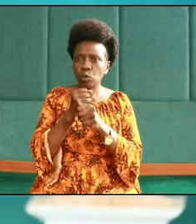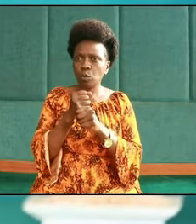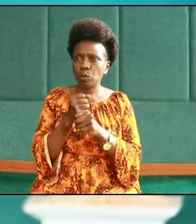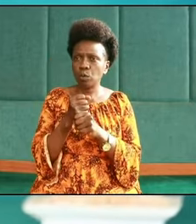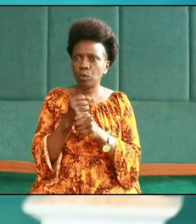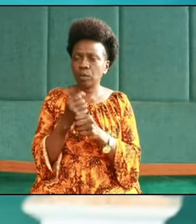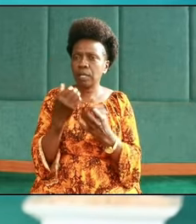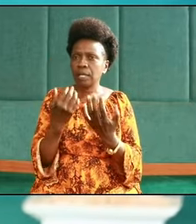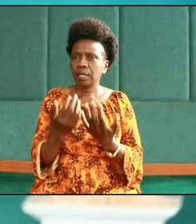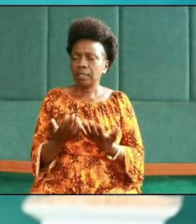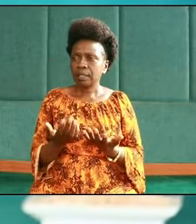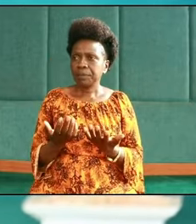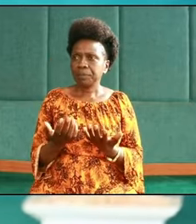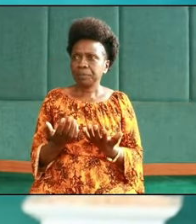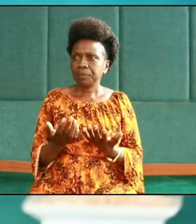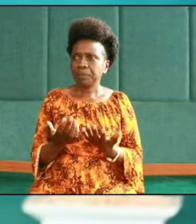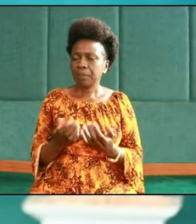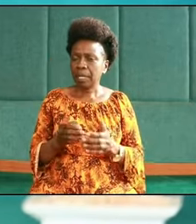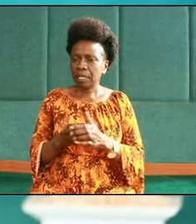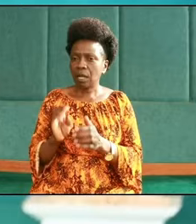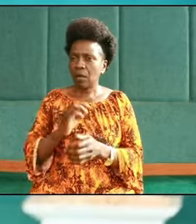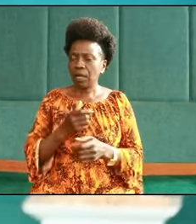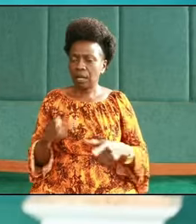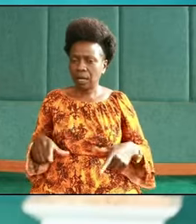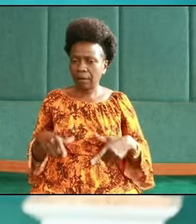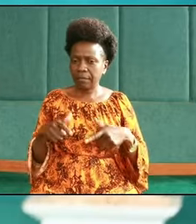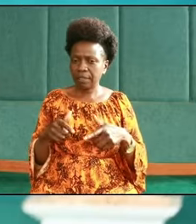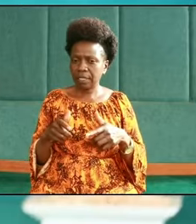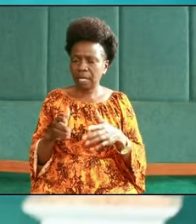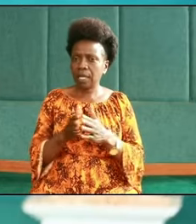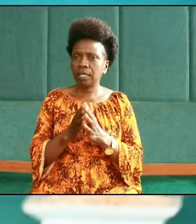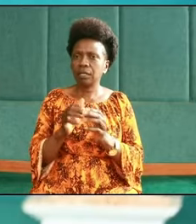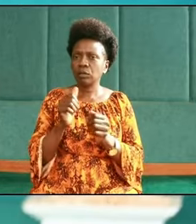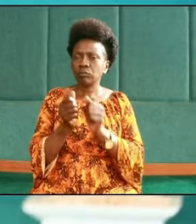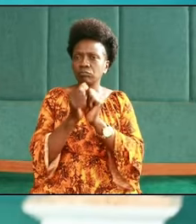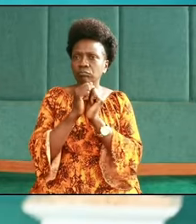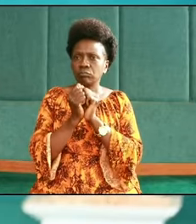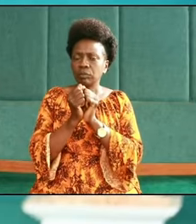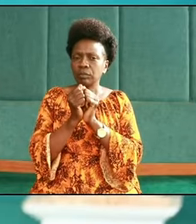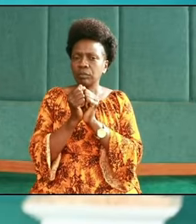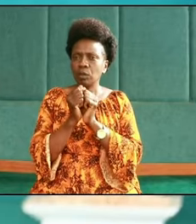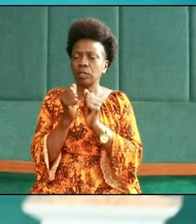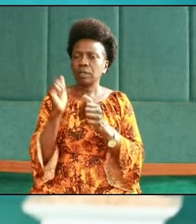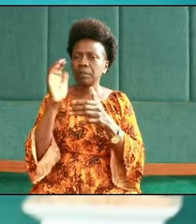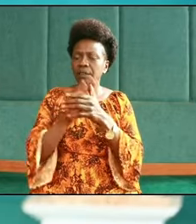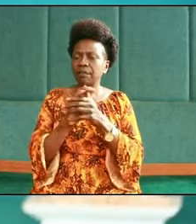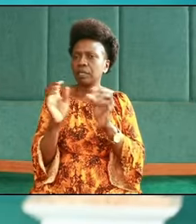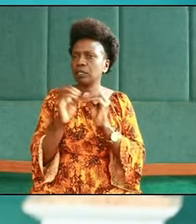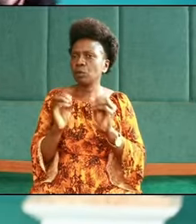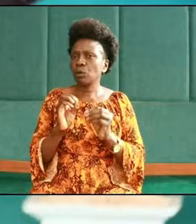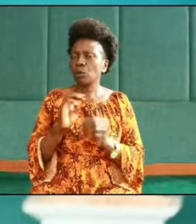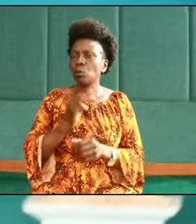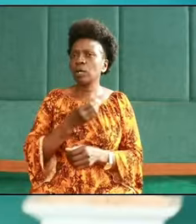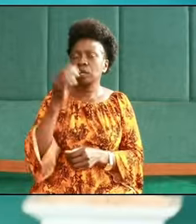give our lives and be yoked together with unbelievers. We know